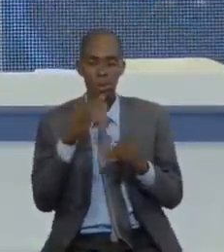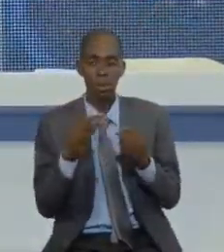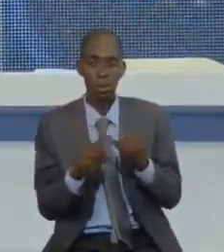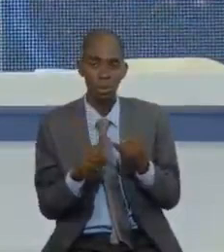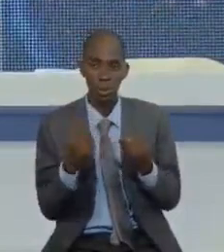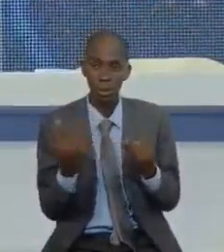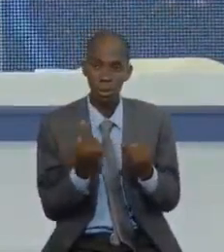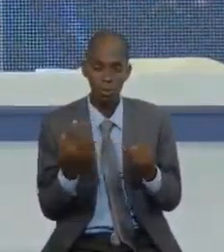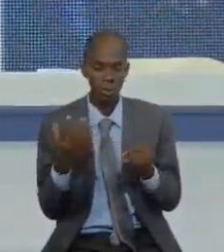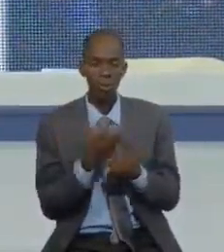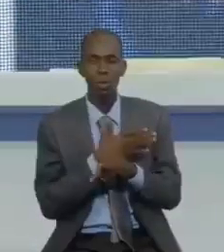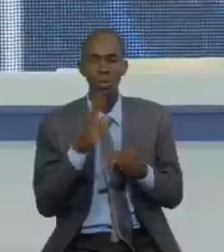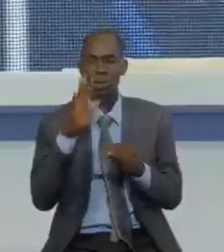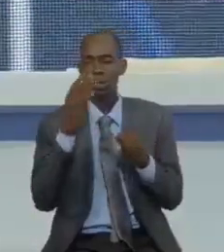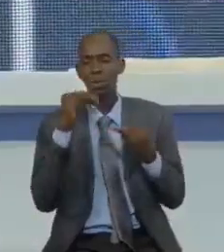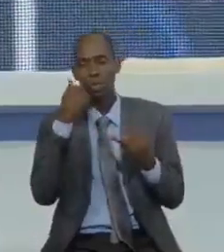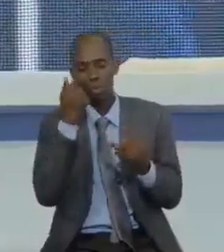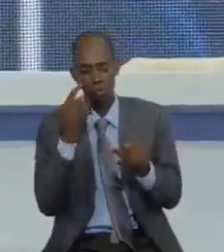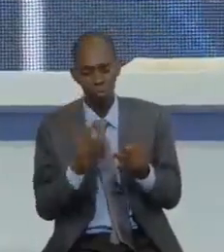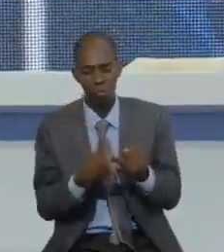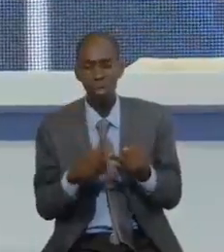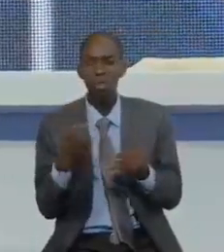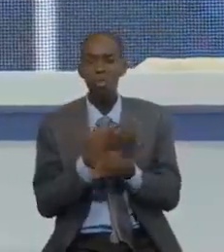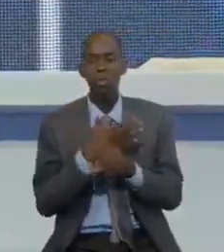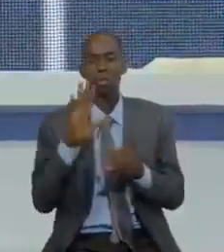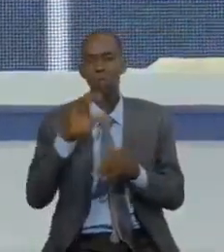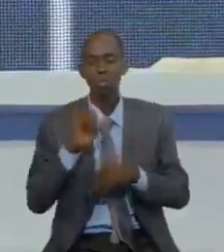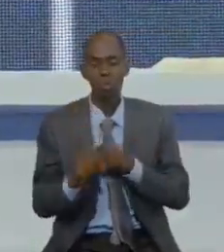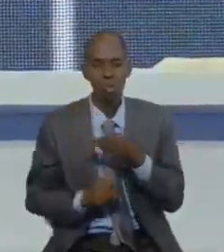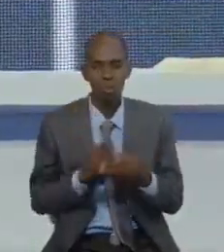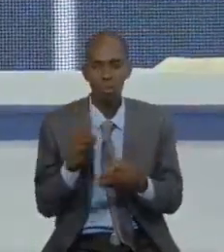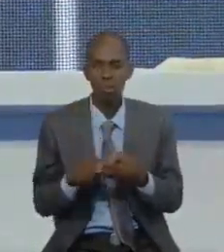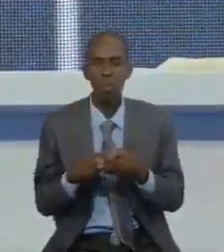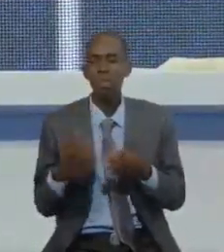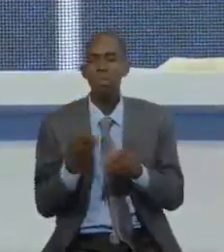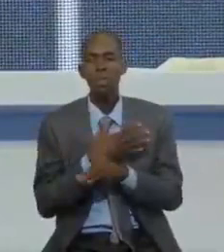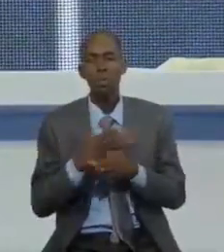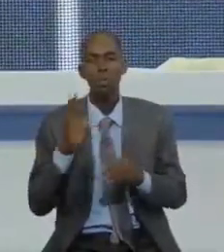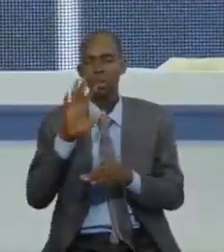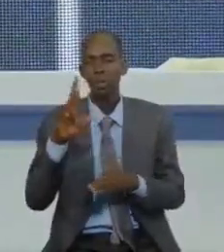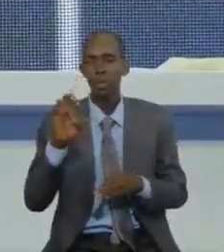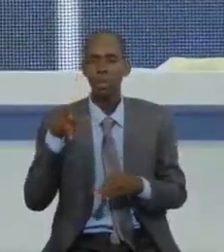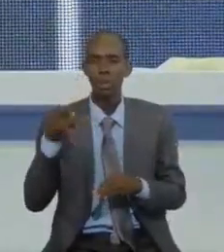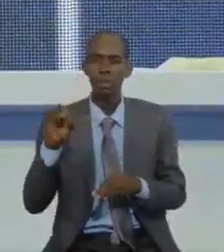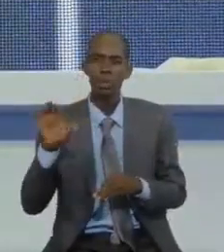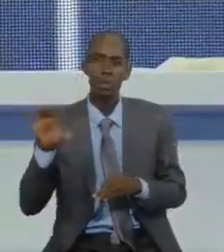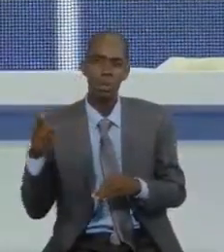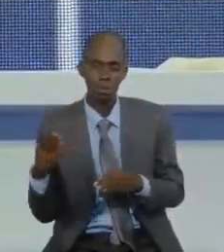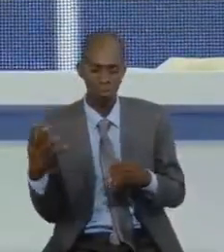took your shame, took your suffering, took your reproach, took your